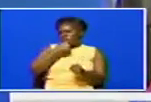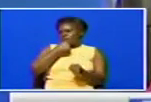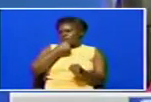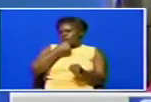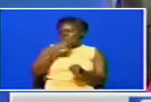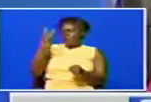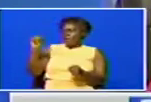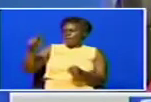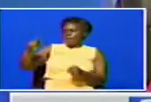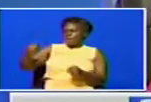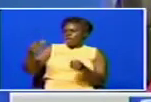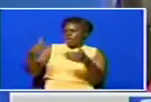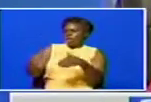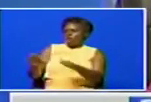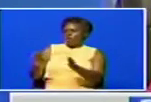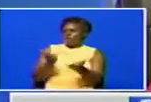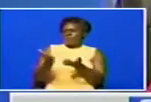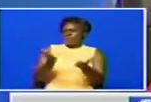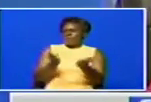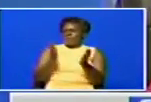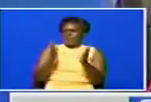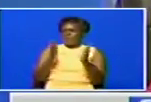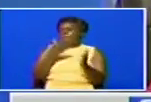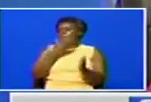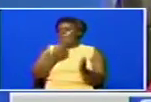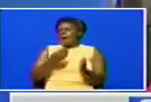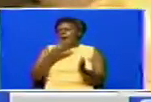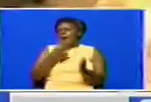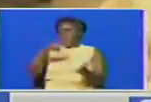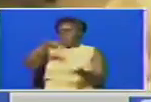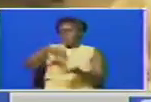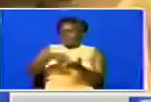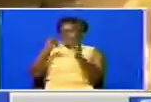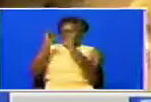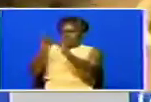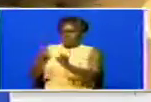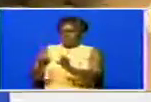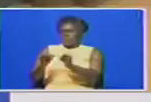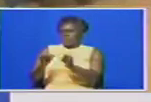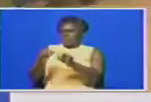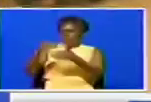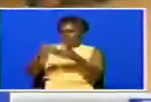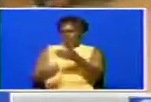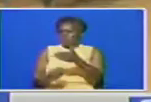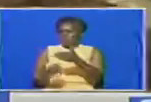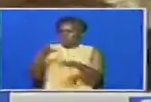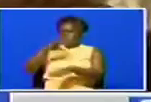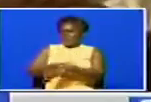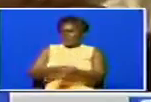parliamentary seat. Ng'ang'a lost to businessman Patrick Wainaina, who was vying on an independent ticket. Wainaina